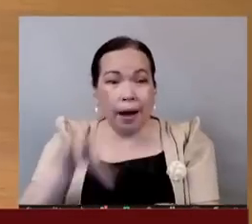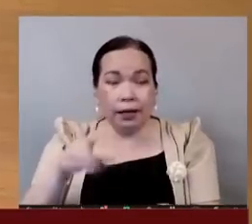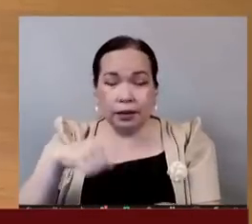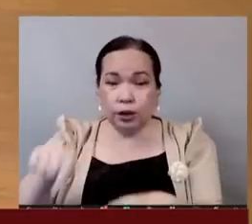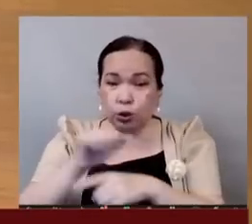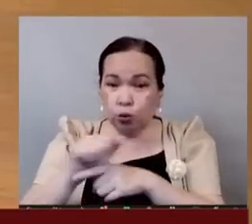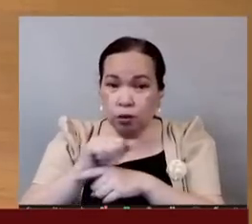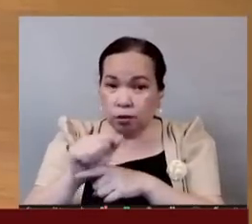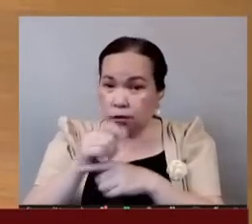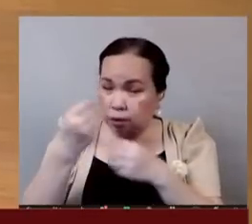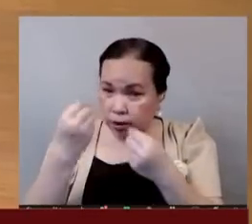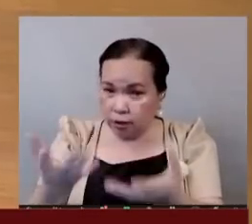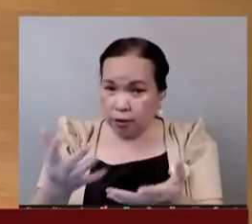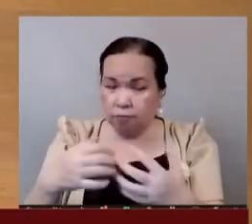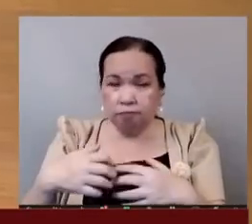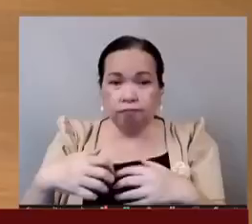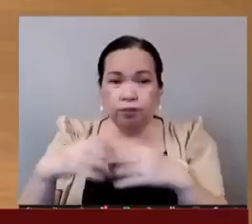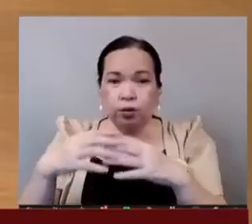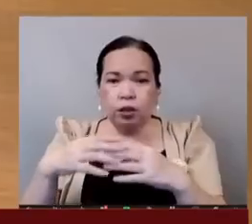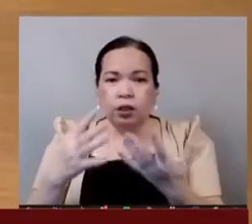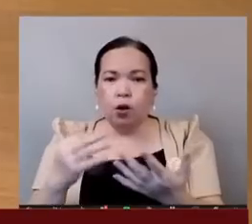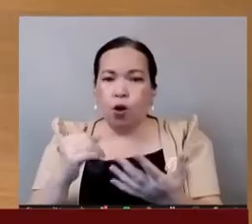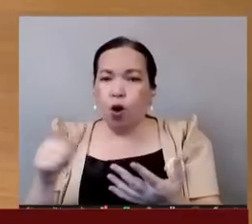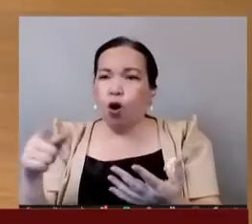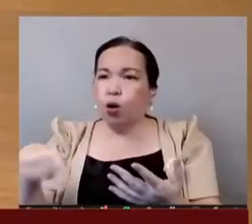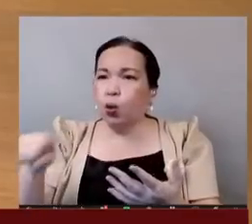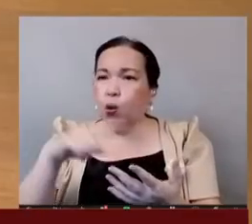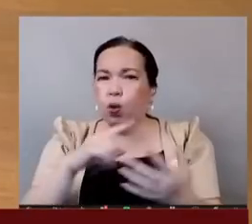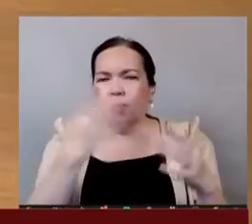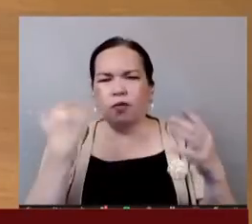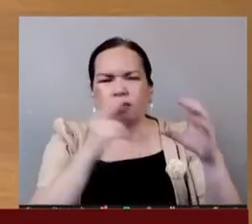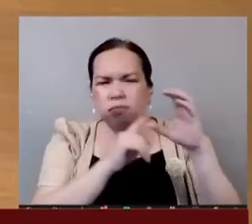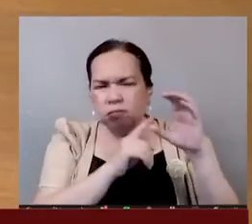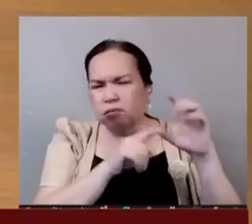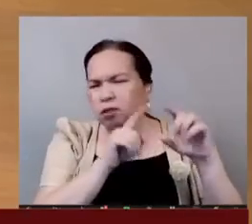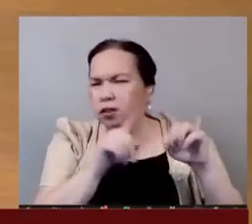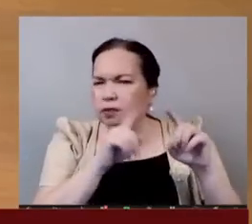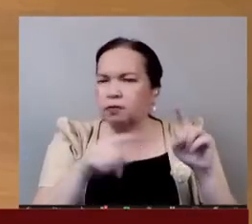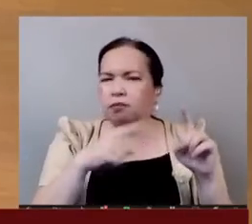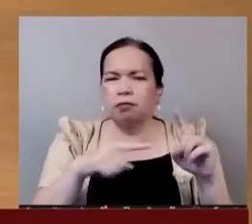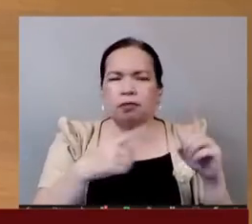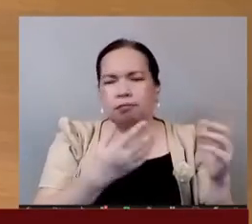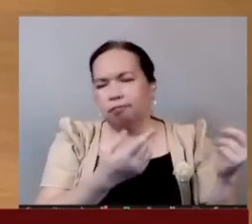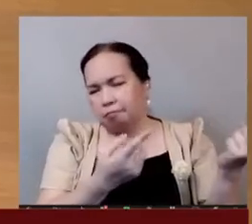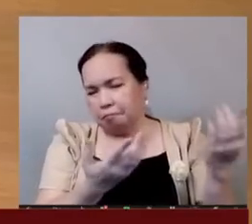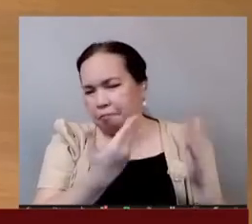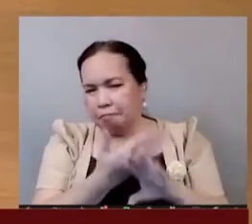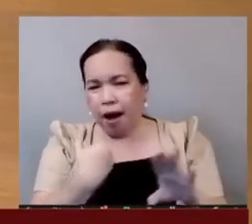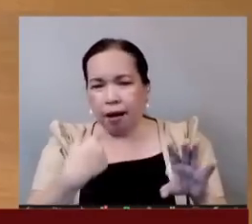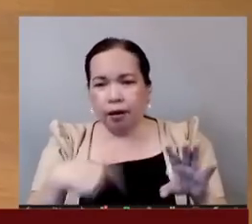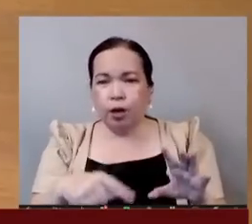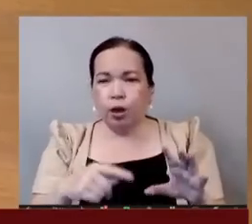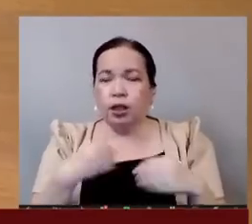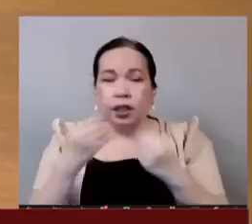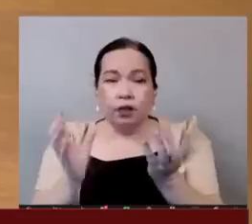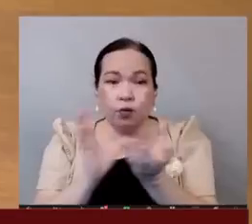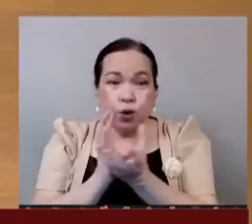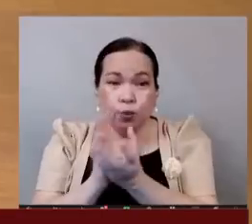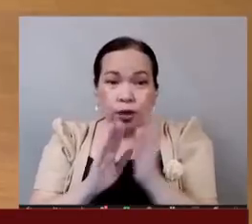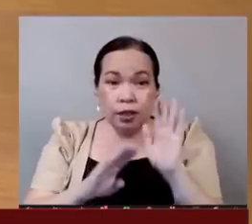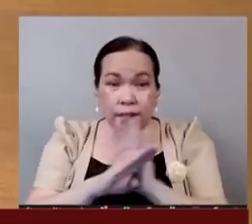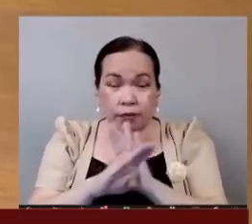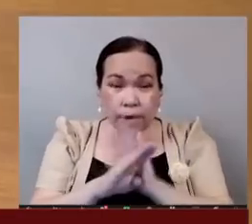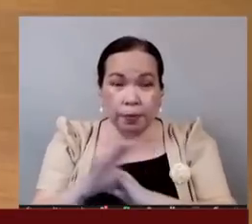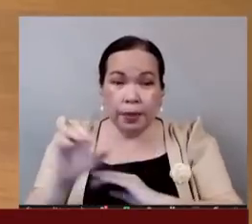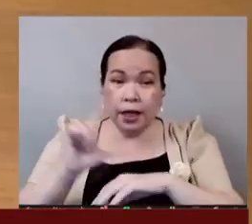programs to guarantee full decommissioning of former combatants. Through community development and livelihood programs, the barangay